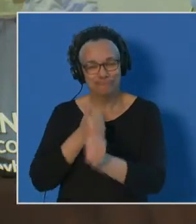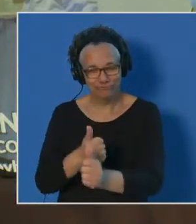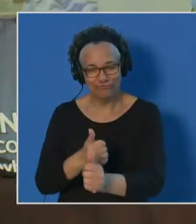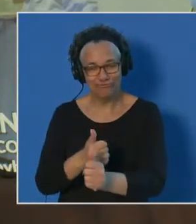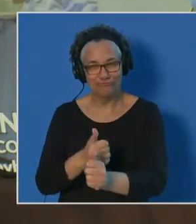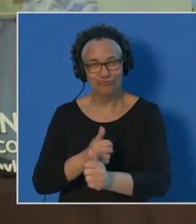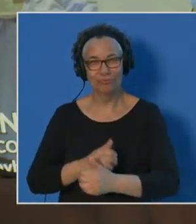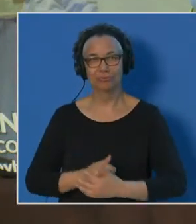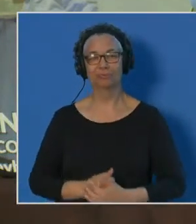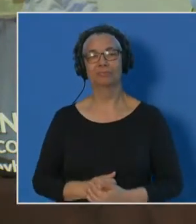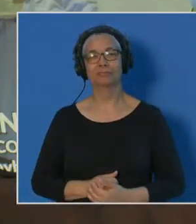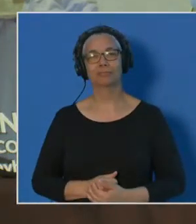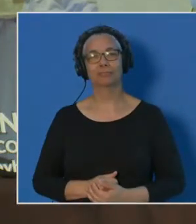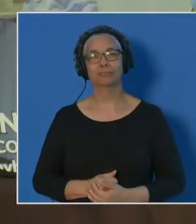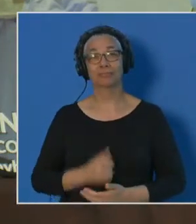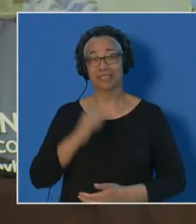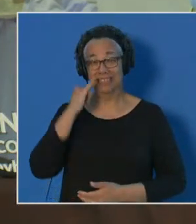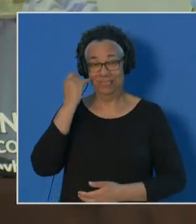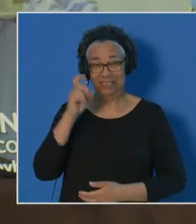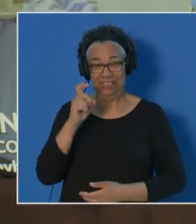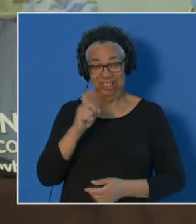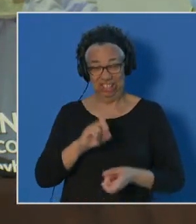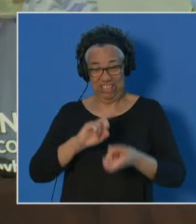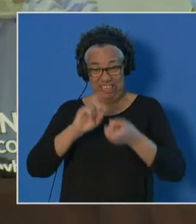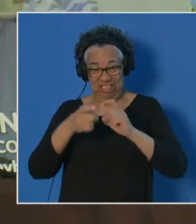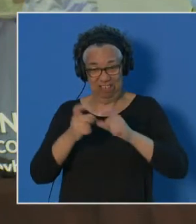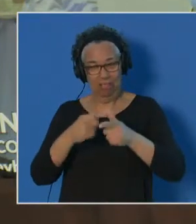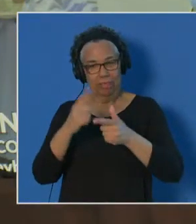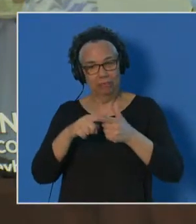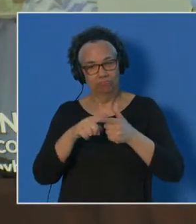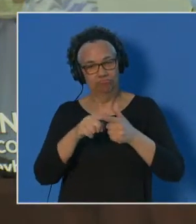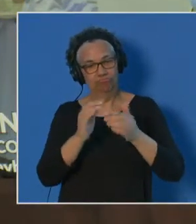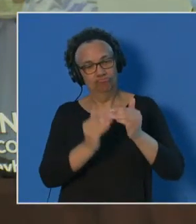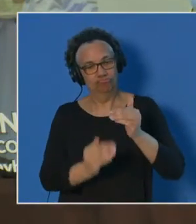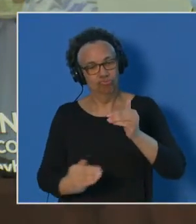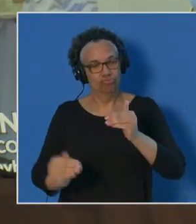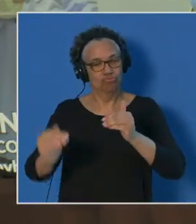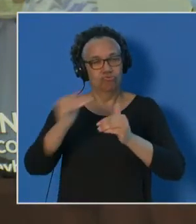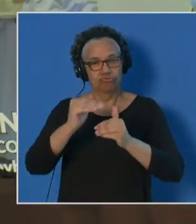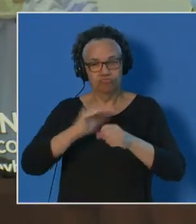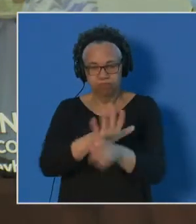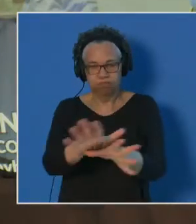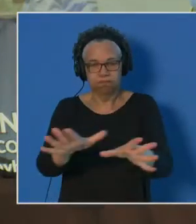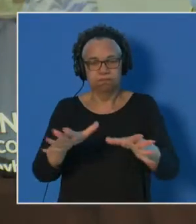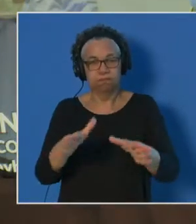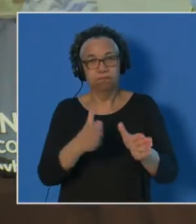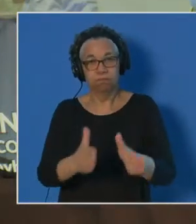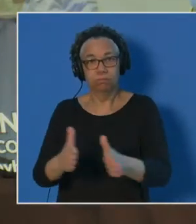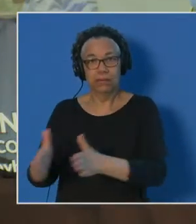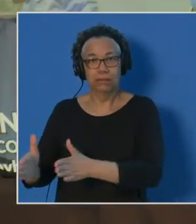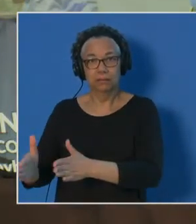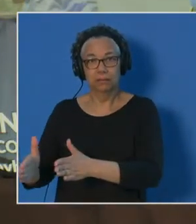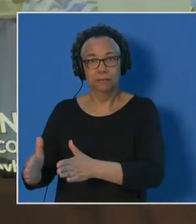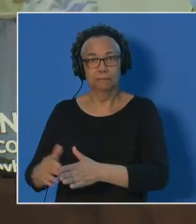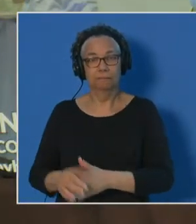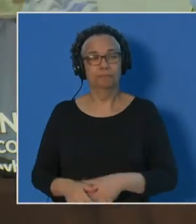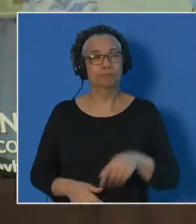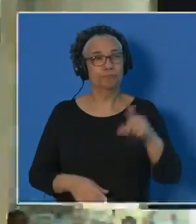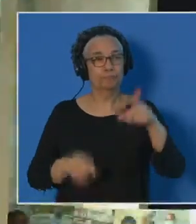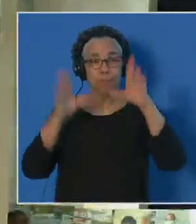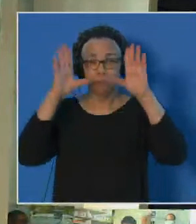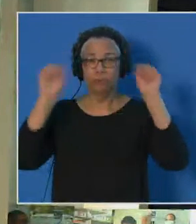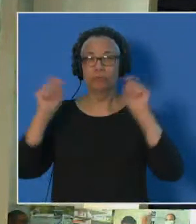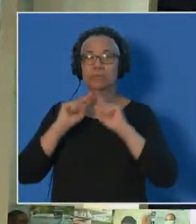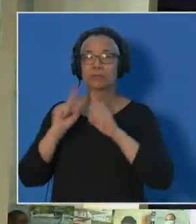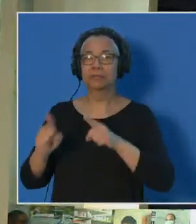to escalate, then let's go to the pandemic plan and work the steps of the pandemic plan. Thank you, sir.